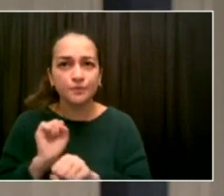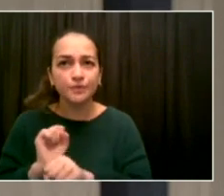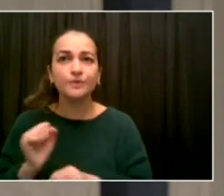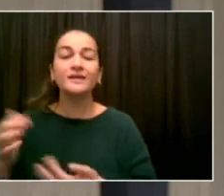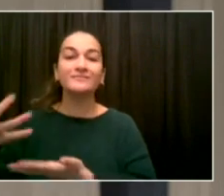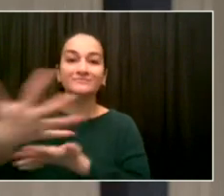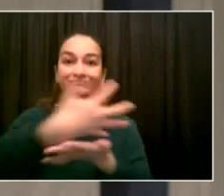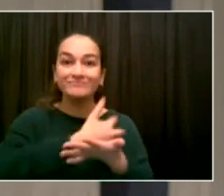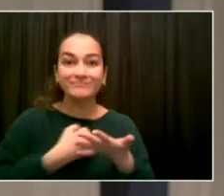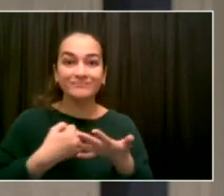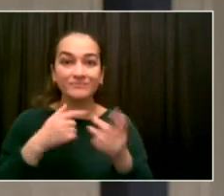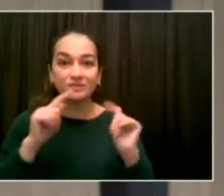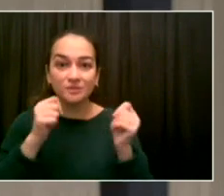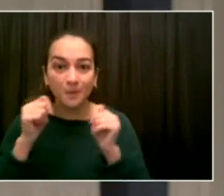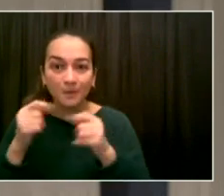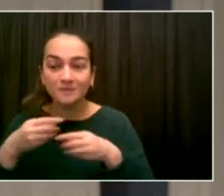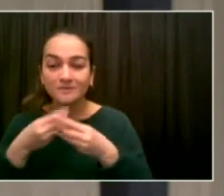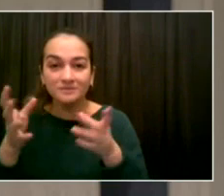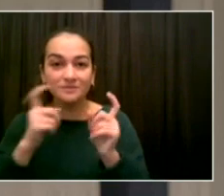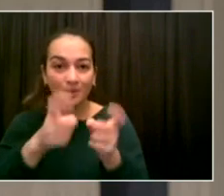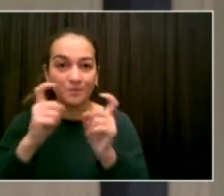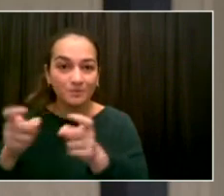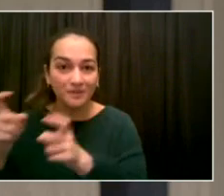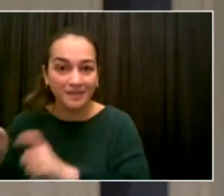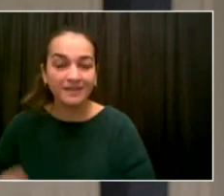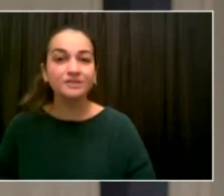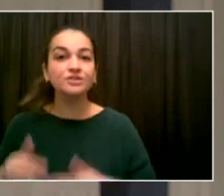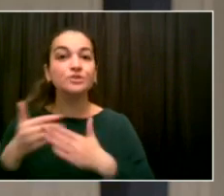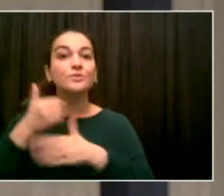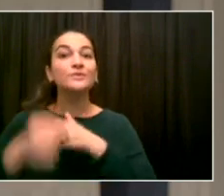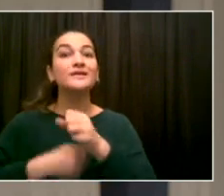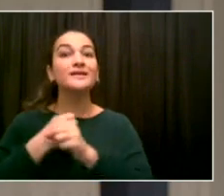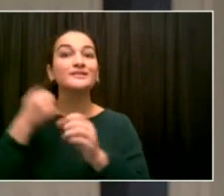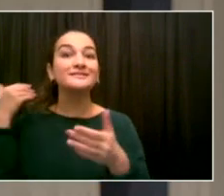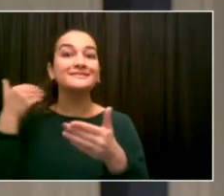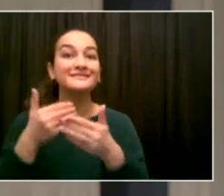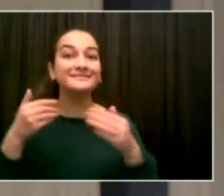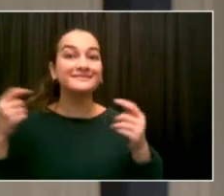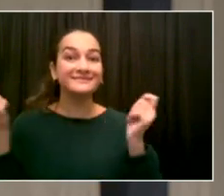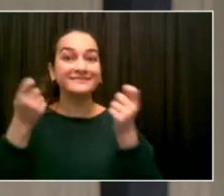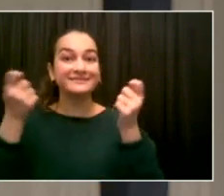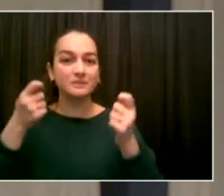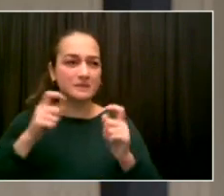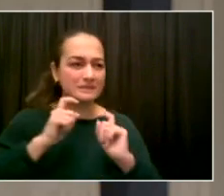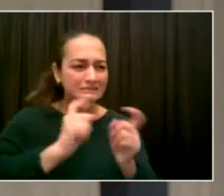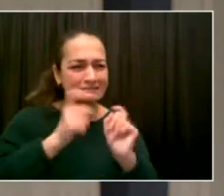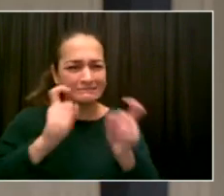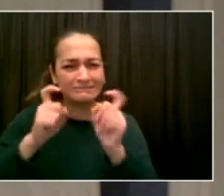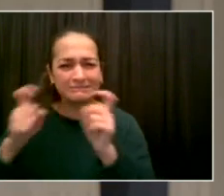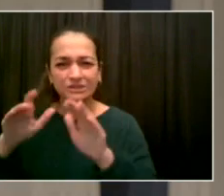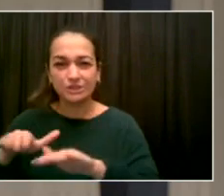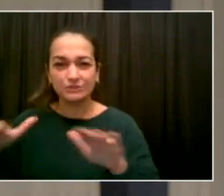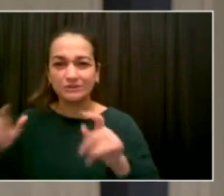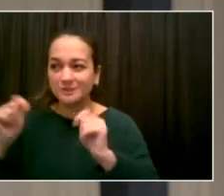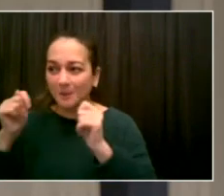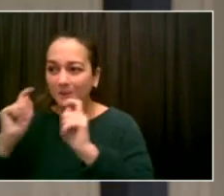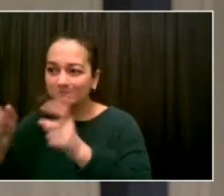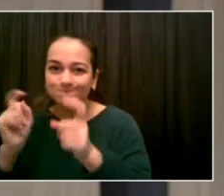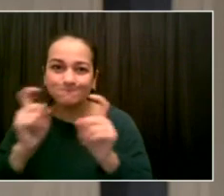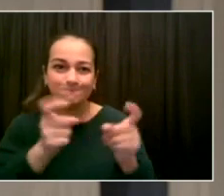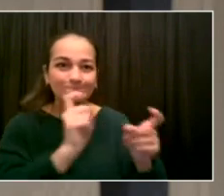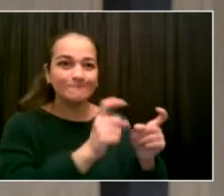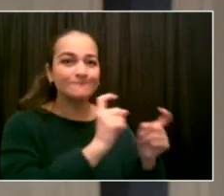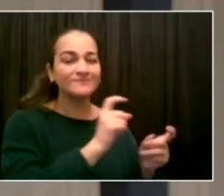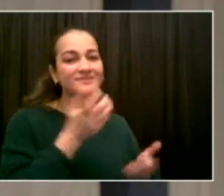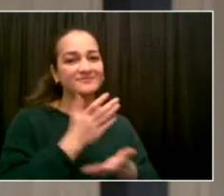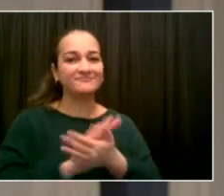COVID drives. You do it all. We just try to give back to the community as much as we can. At times it's a little bit uphill battle, but we're